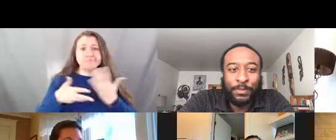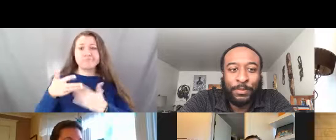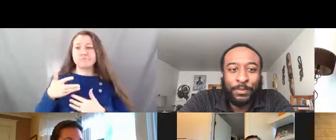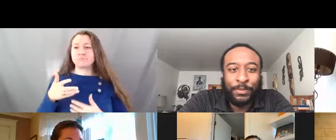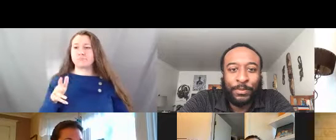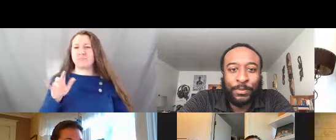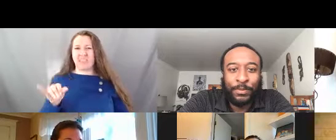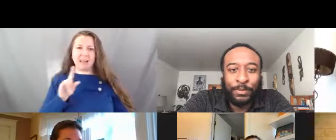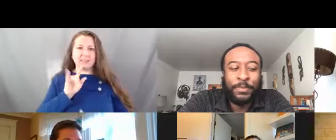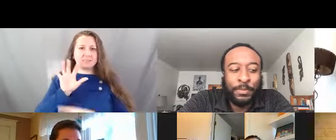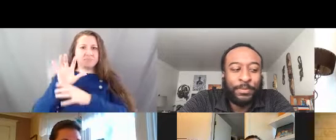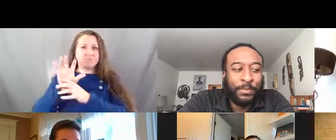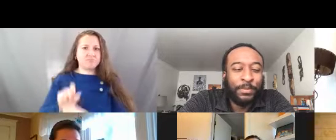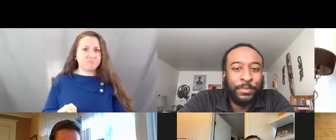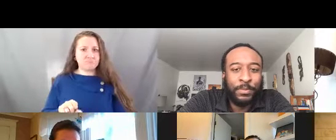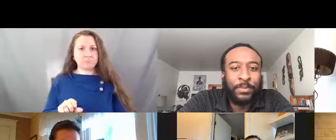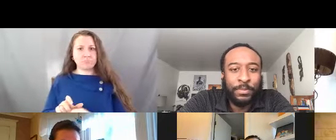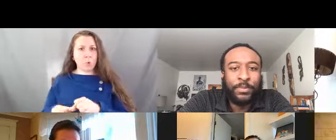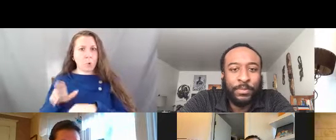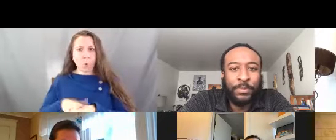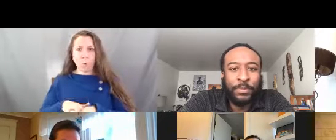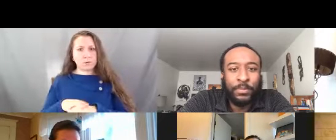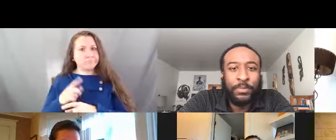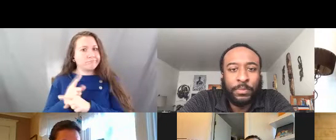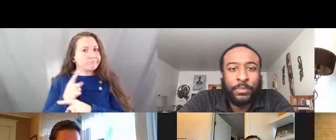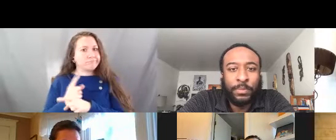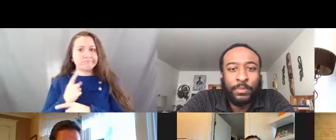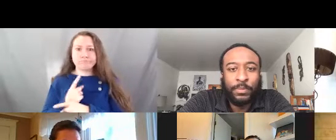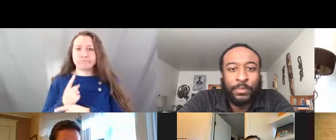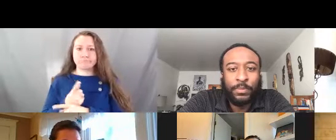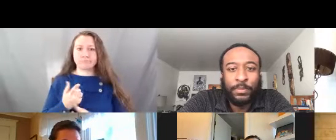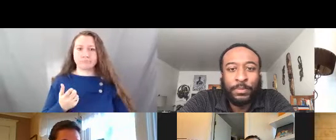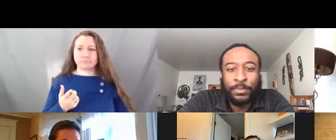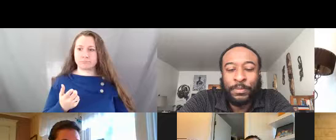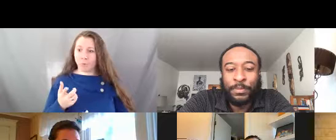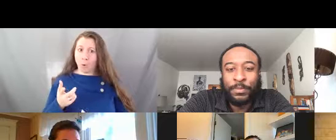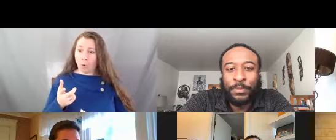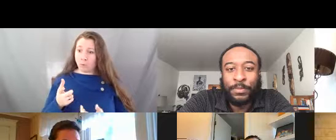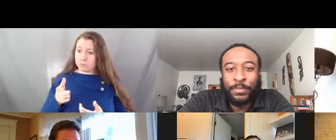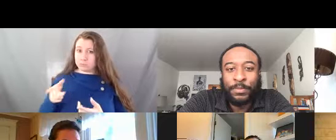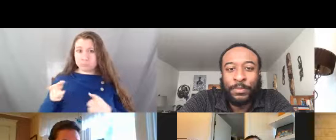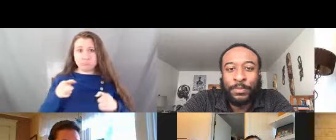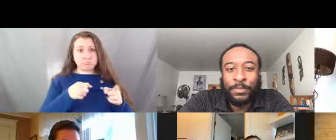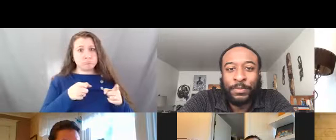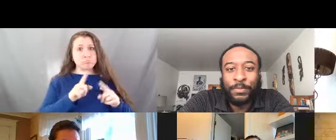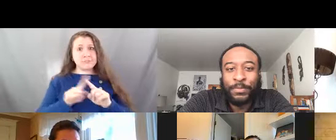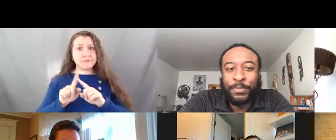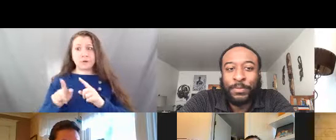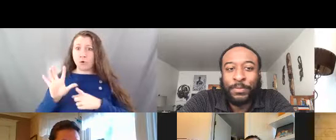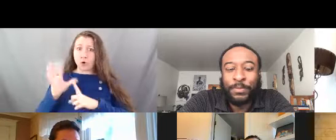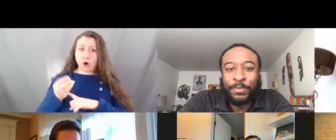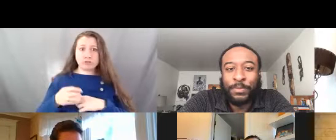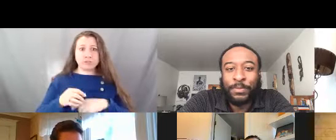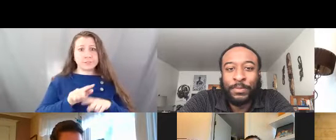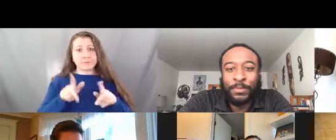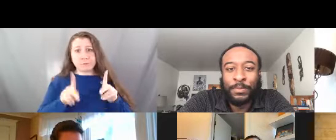becomes like a norm for you. Diversity is somewhat like a norm, where you're like meeting different people, different cultures, and you're like, okay, that's